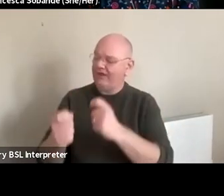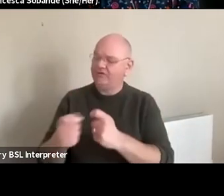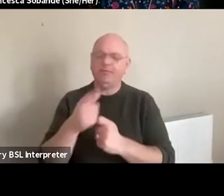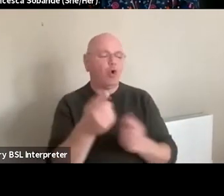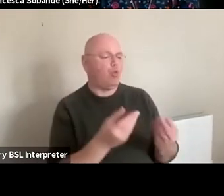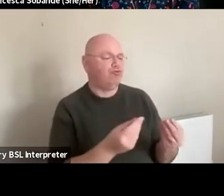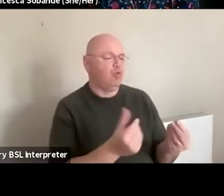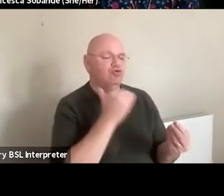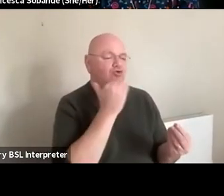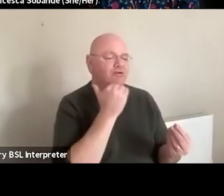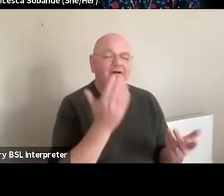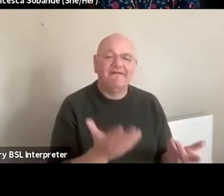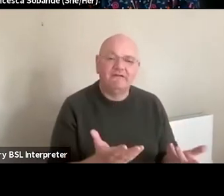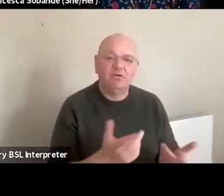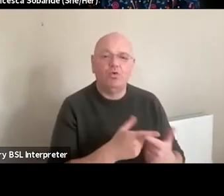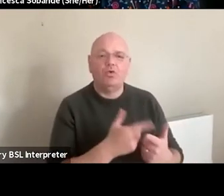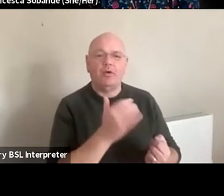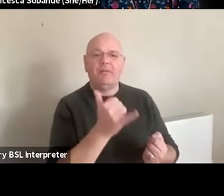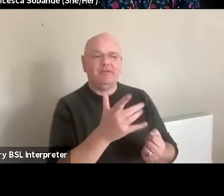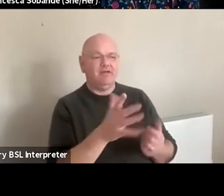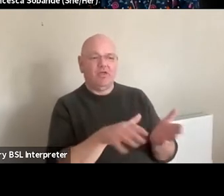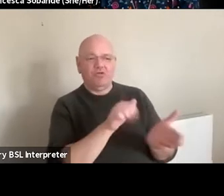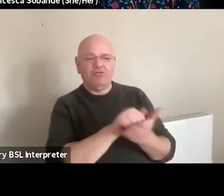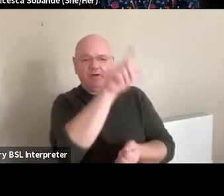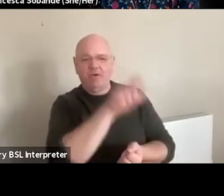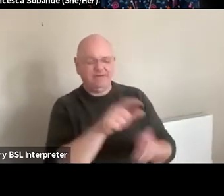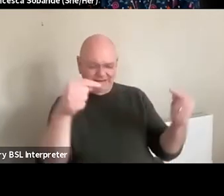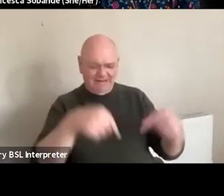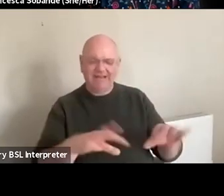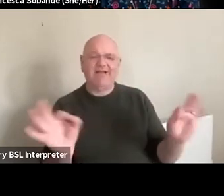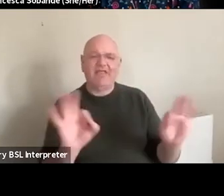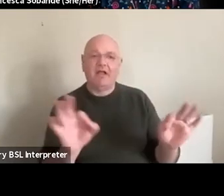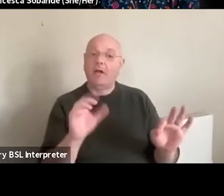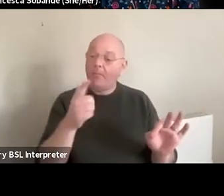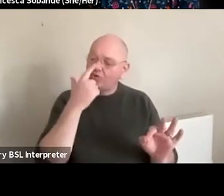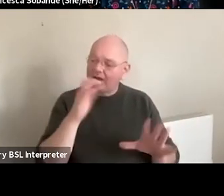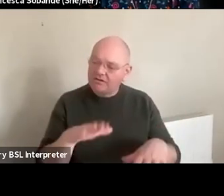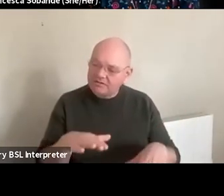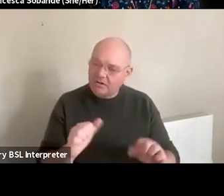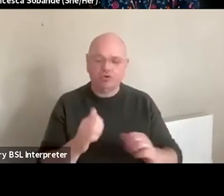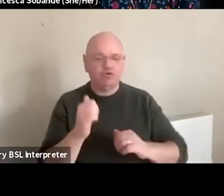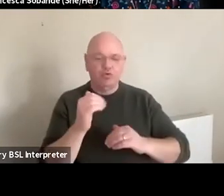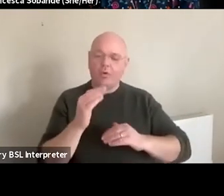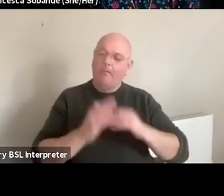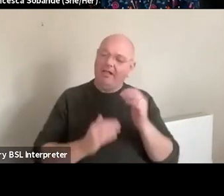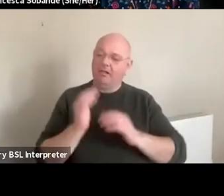to do that. Maybe you haven't got the right person with the right bit of positional power in the room to do that. But what you can do is start to build towards those